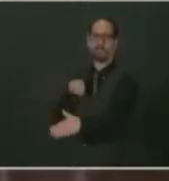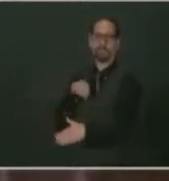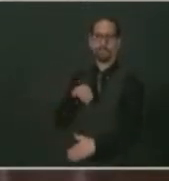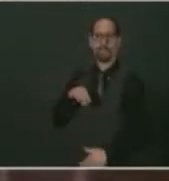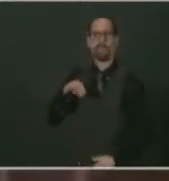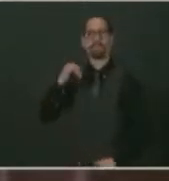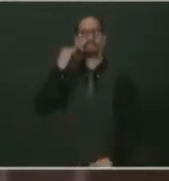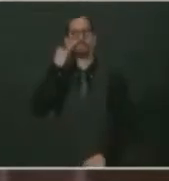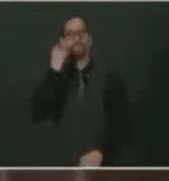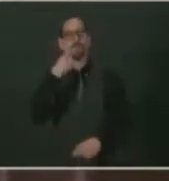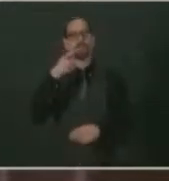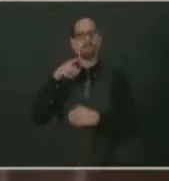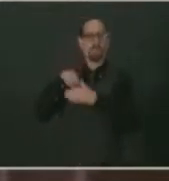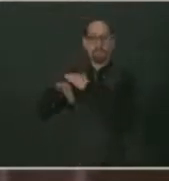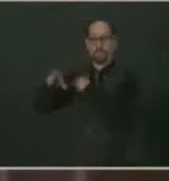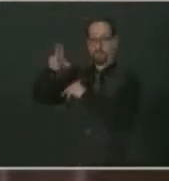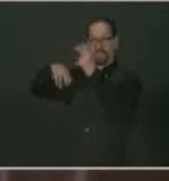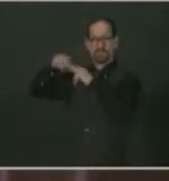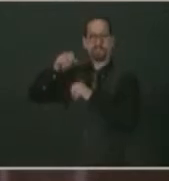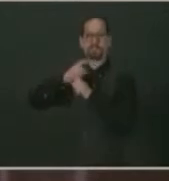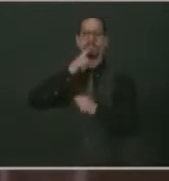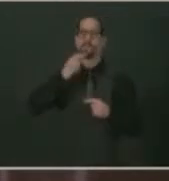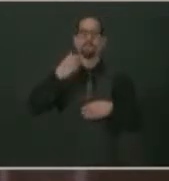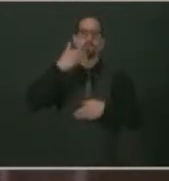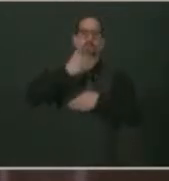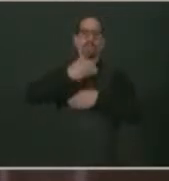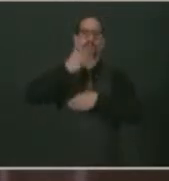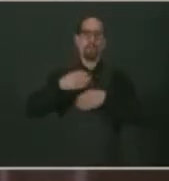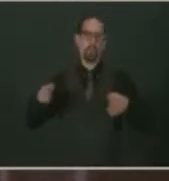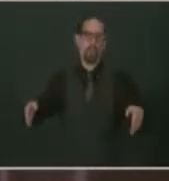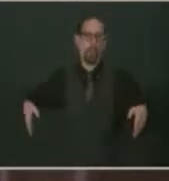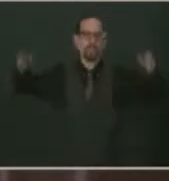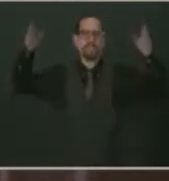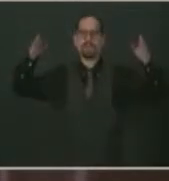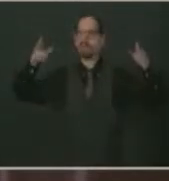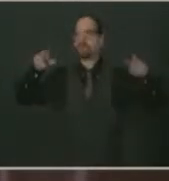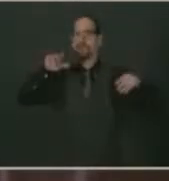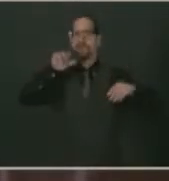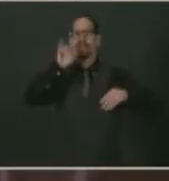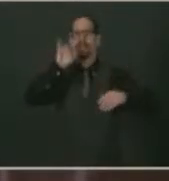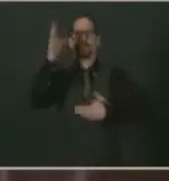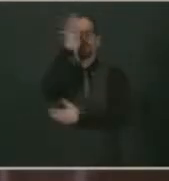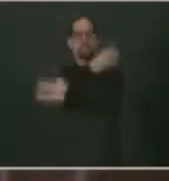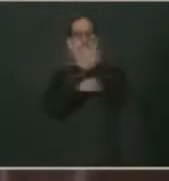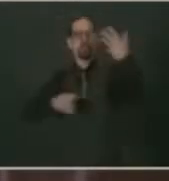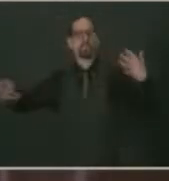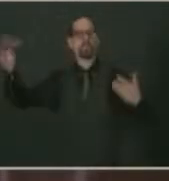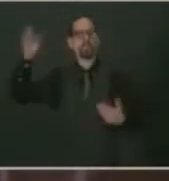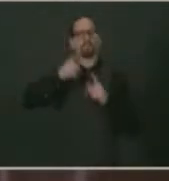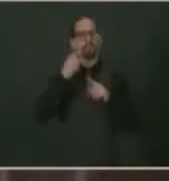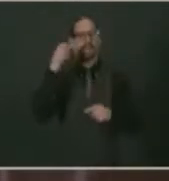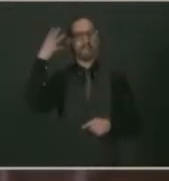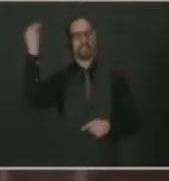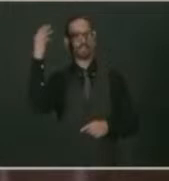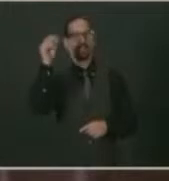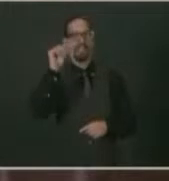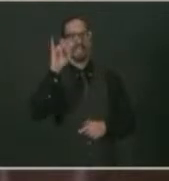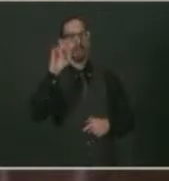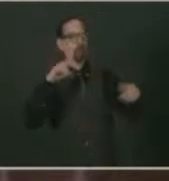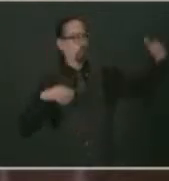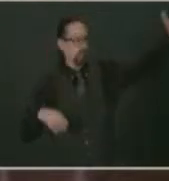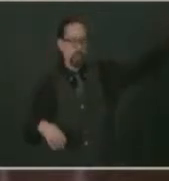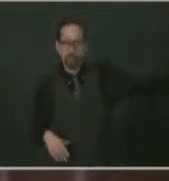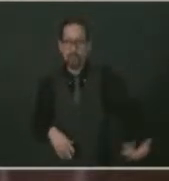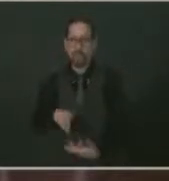weather, go outside, take it outside. These are all strategies that we all have at our fingertips that will help